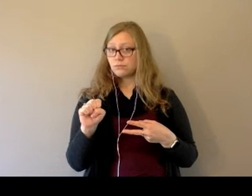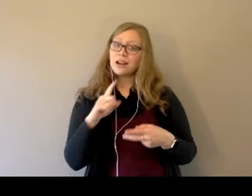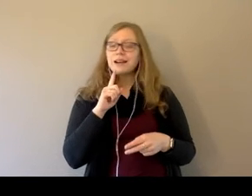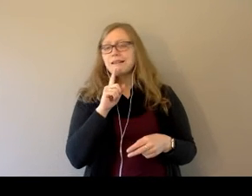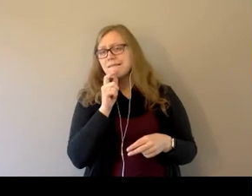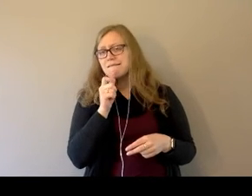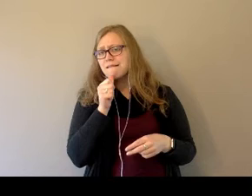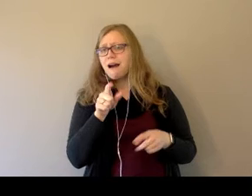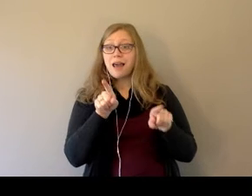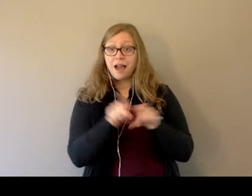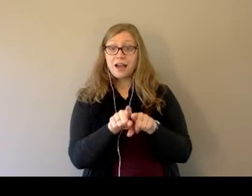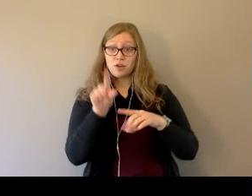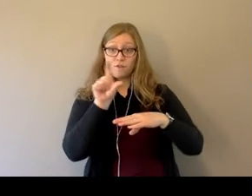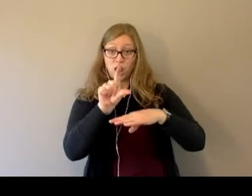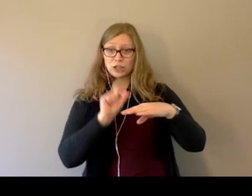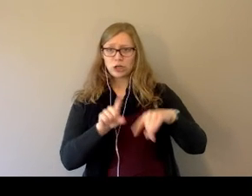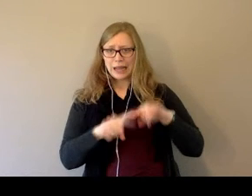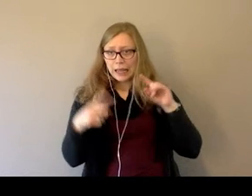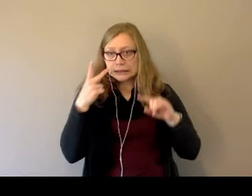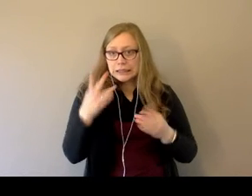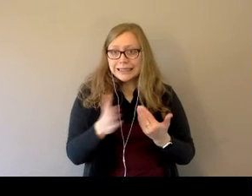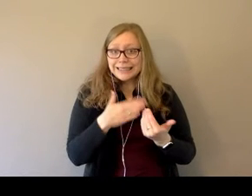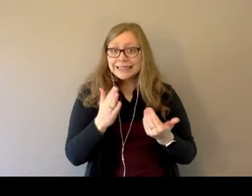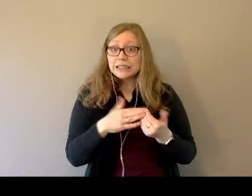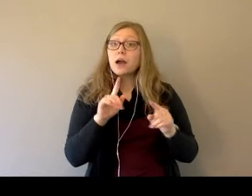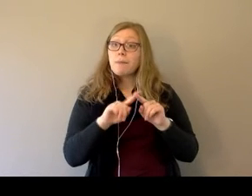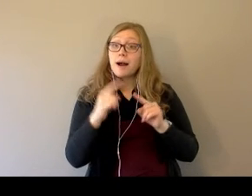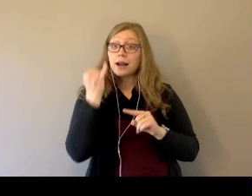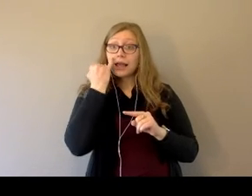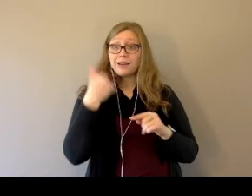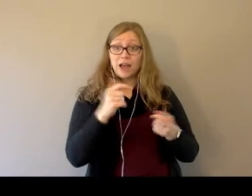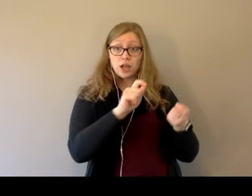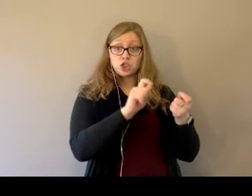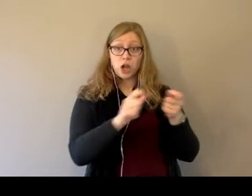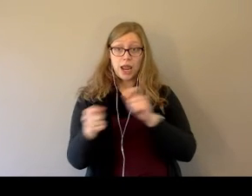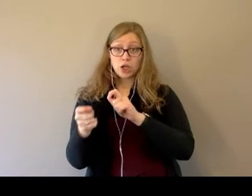but if I rewrite this expression as